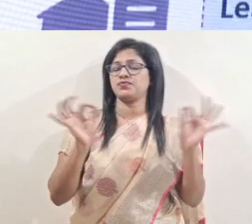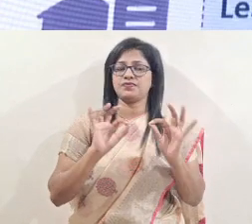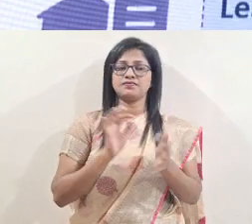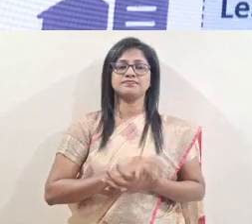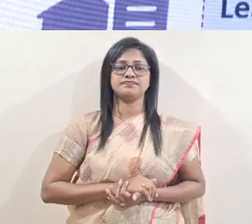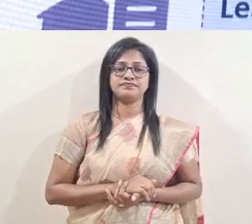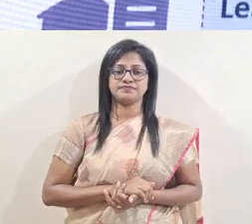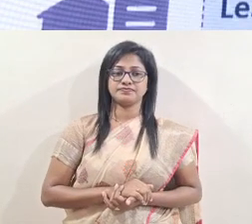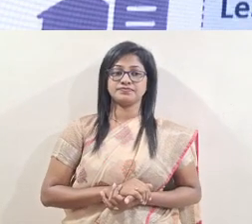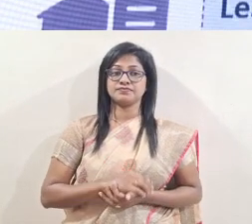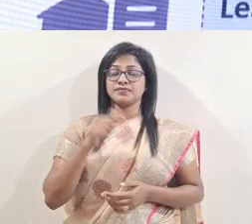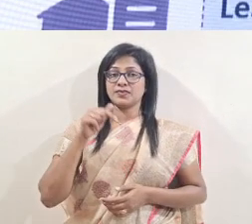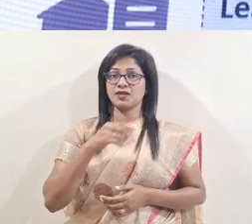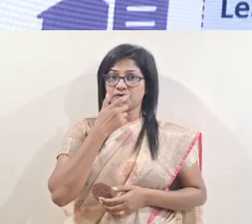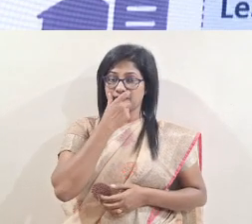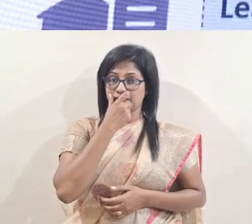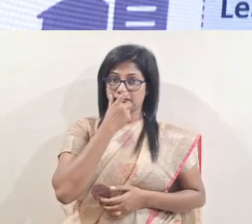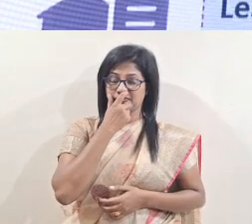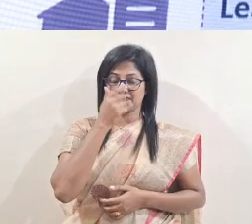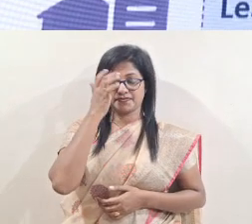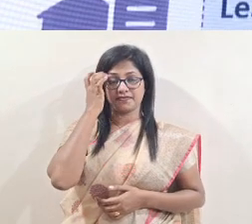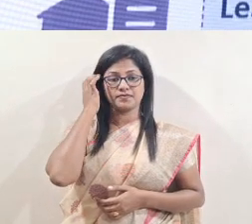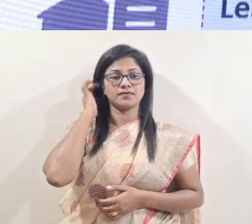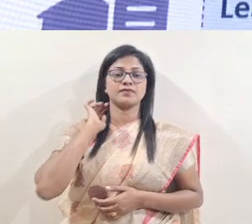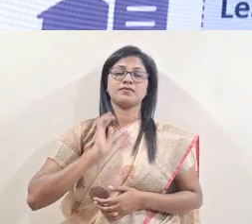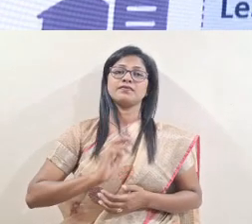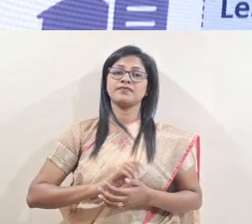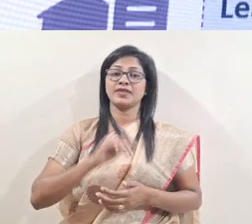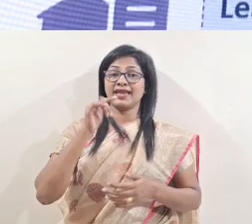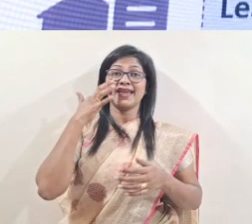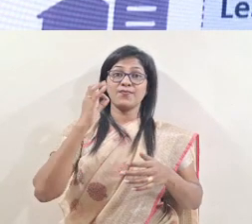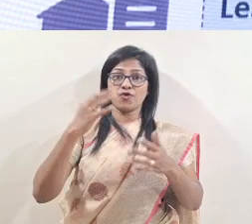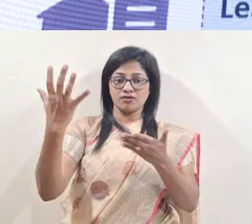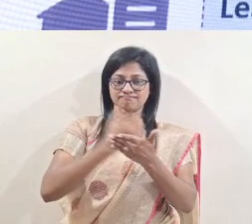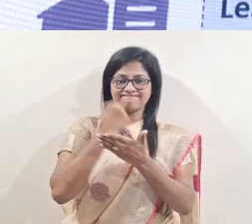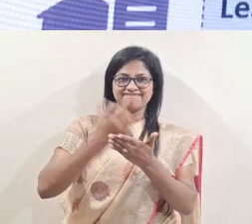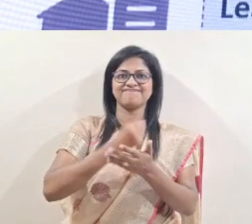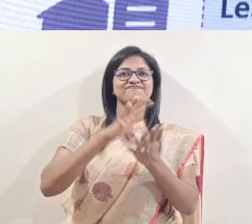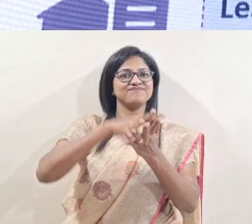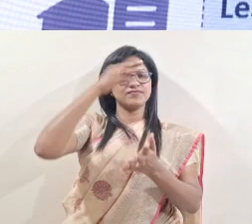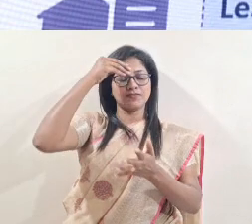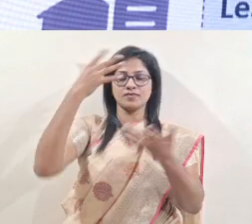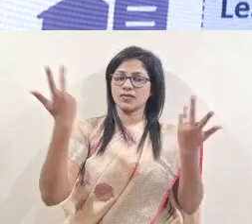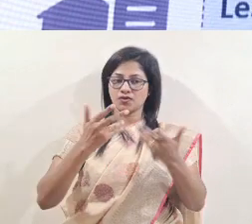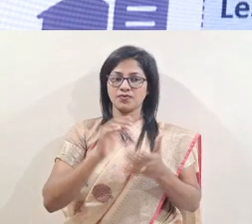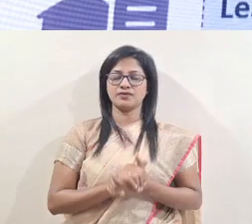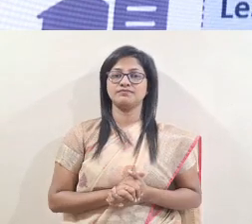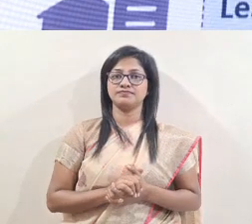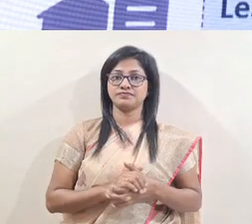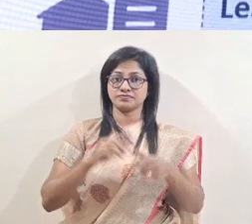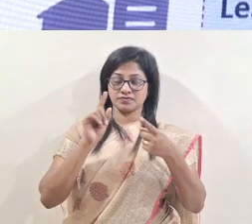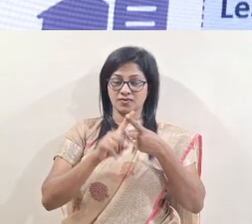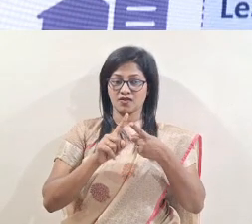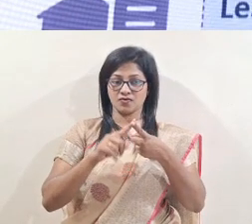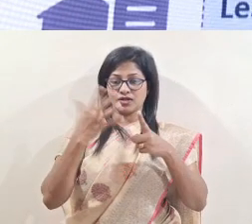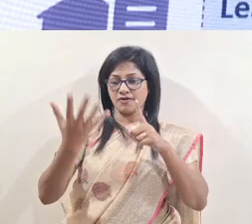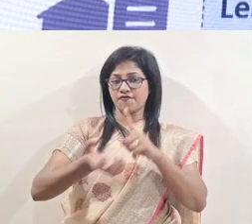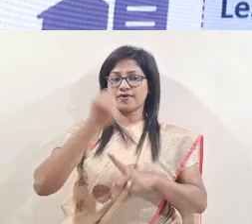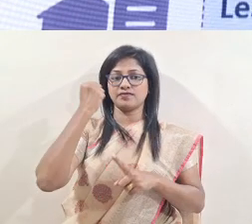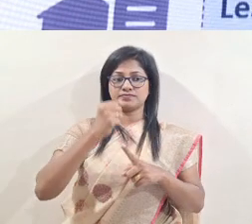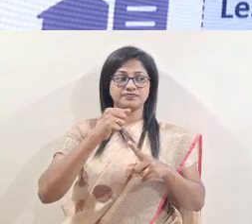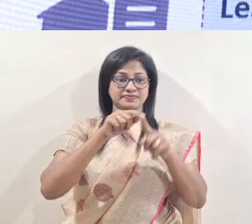Now, moving on to the key takeaways. One noteworthy finding is that the stakeholders,